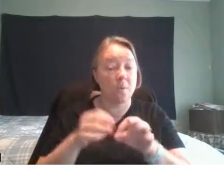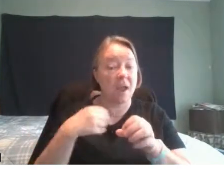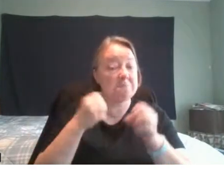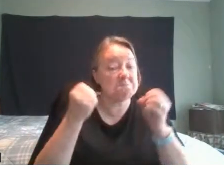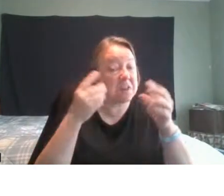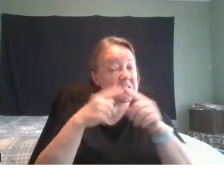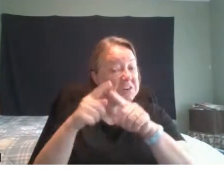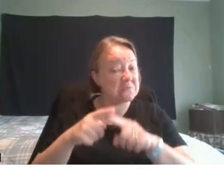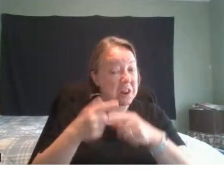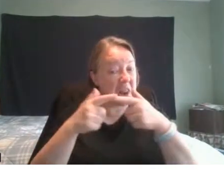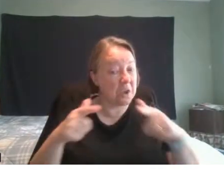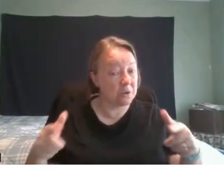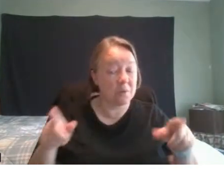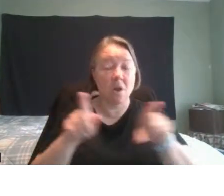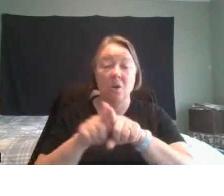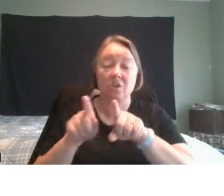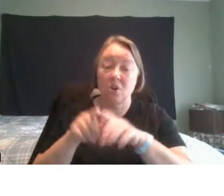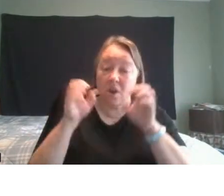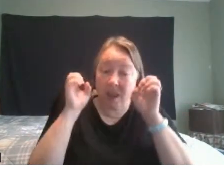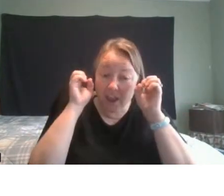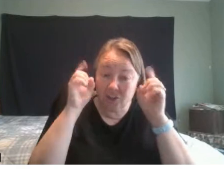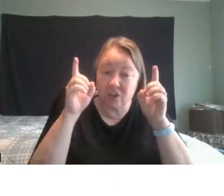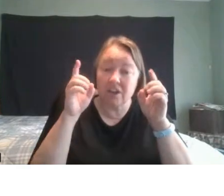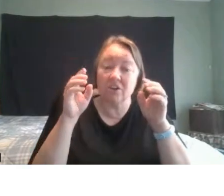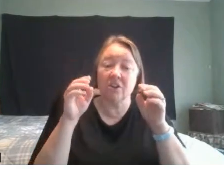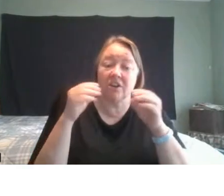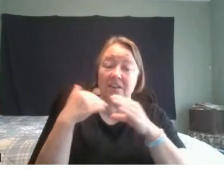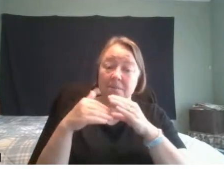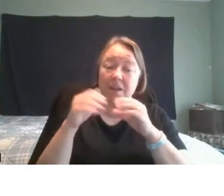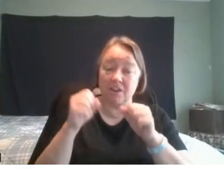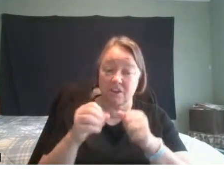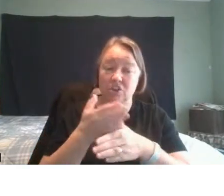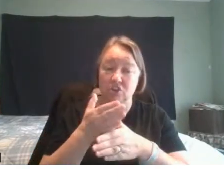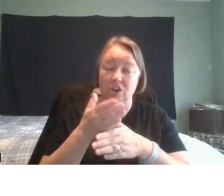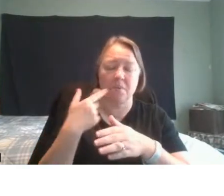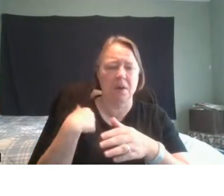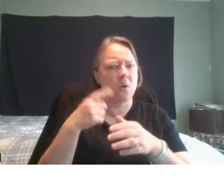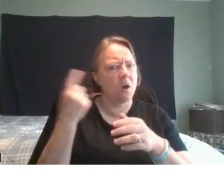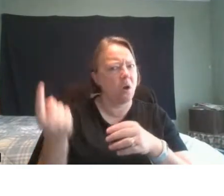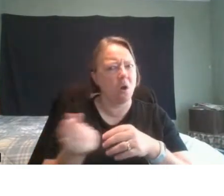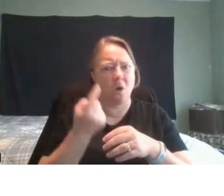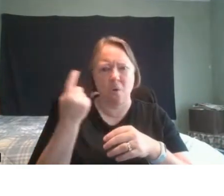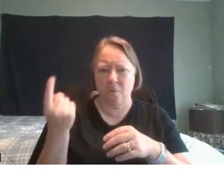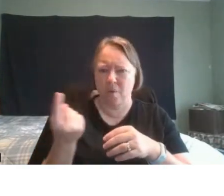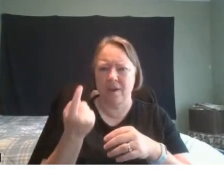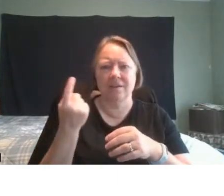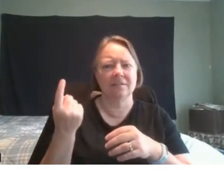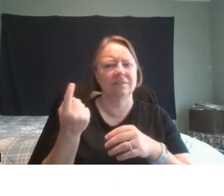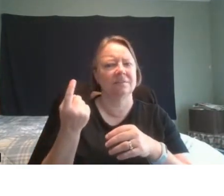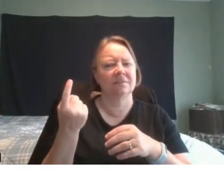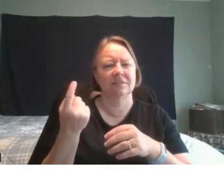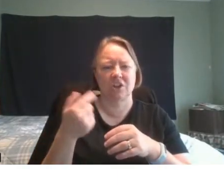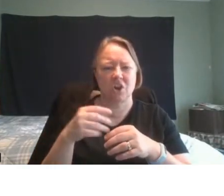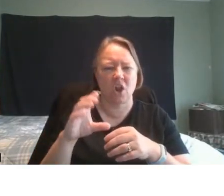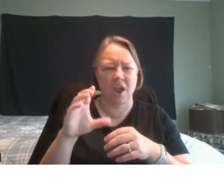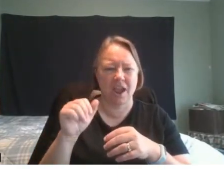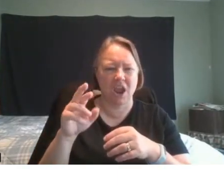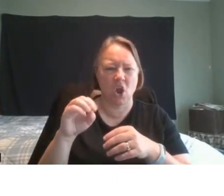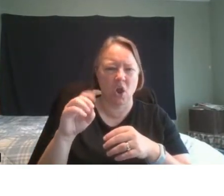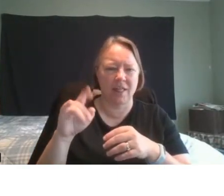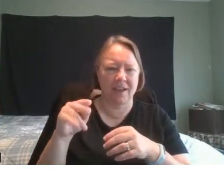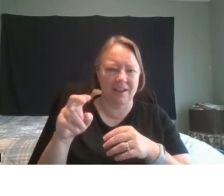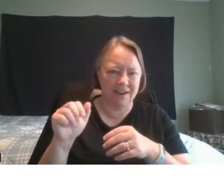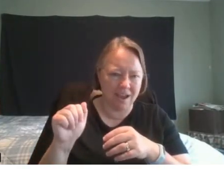also an educator email she can share. But we're just constantly, Tail, Carolina, and others, we're